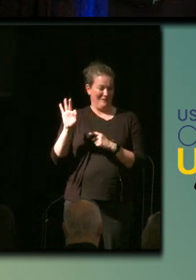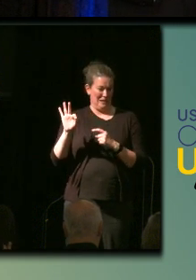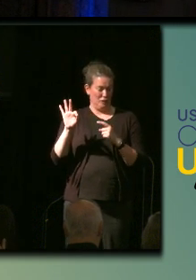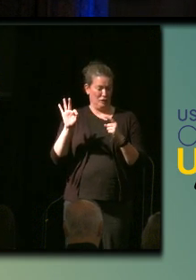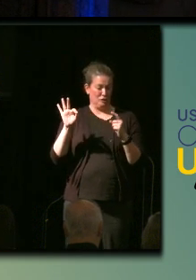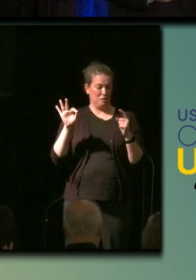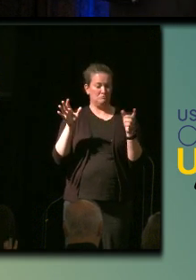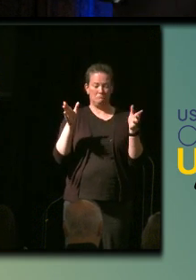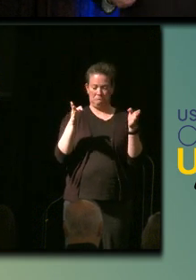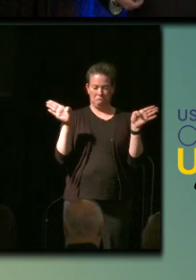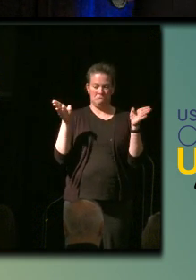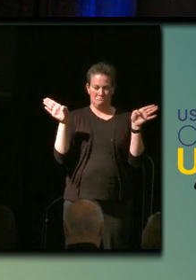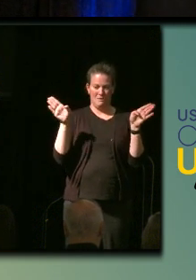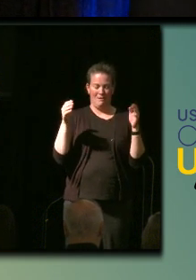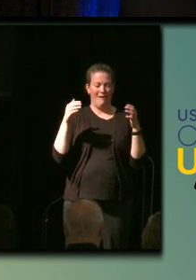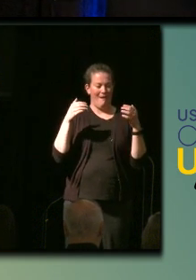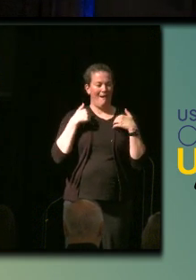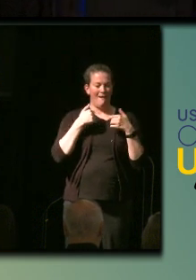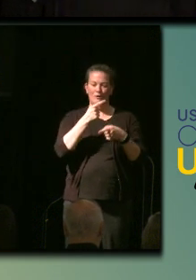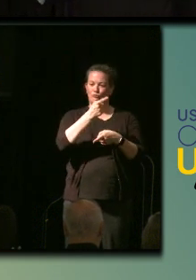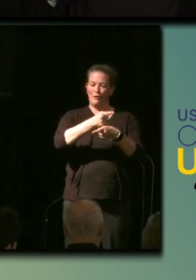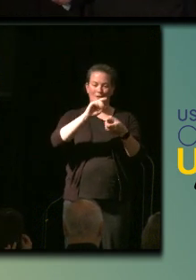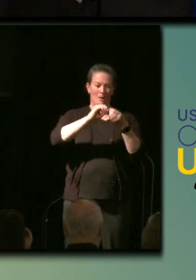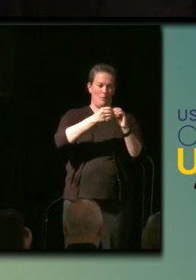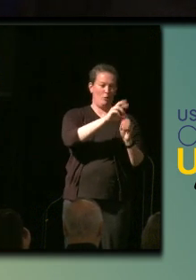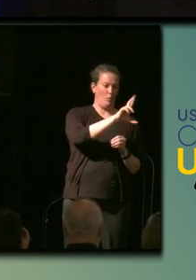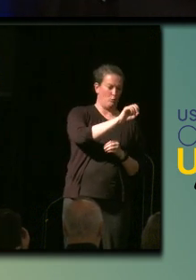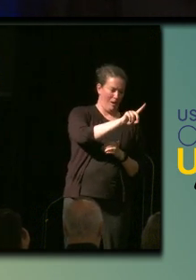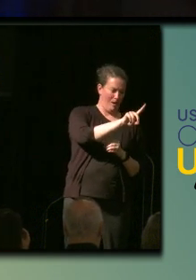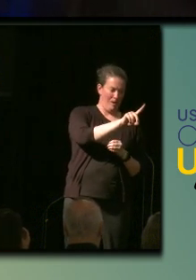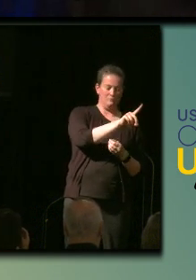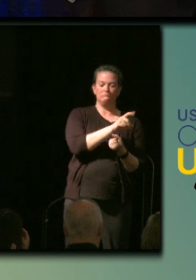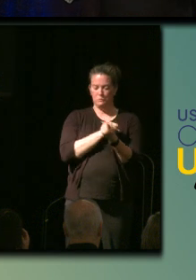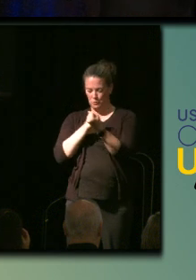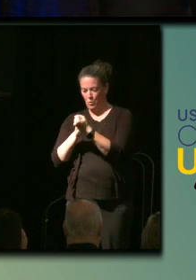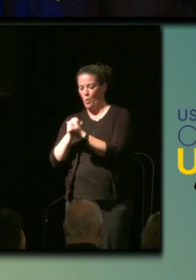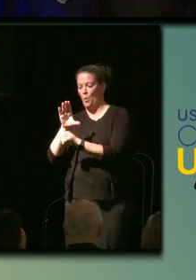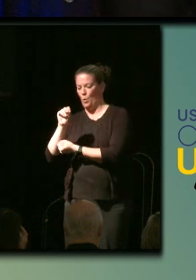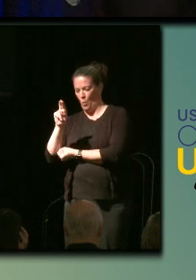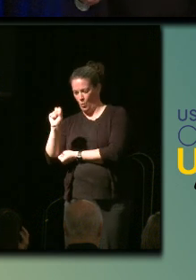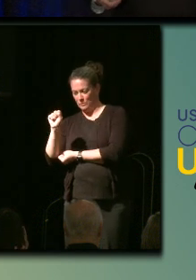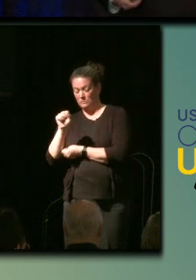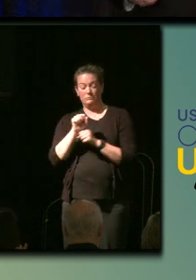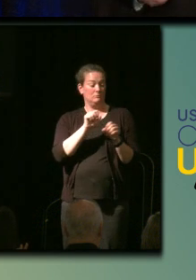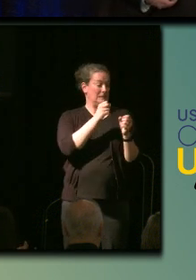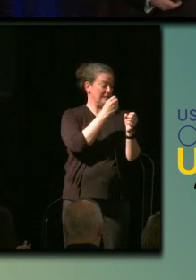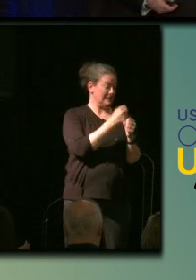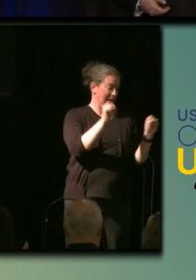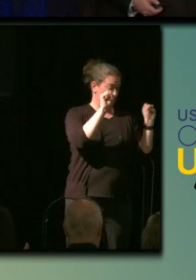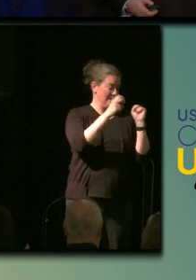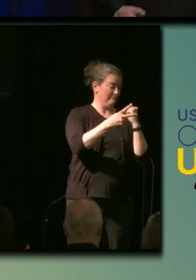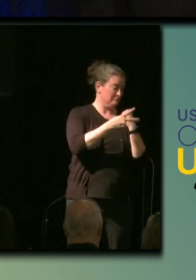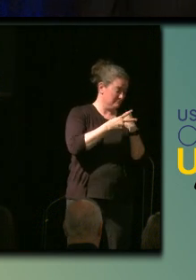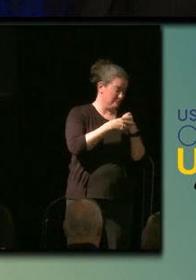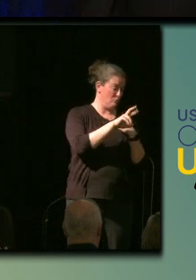rods, we end up also saving the cones because they provide that rod-derived cone viability factor.